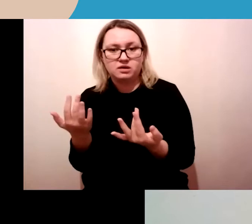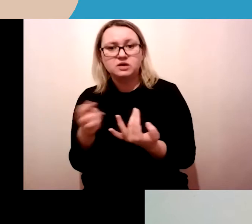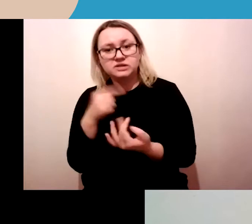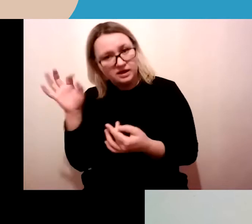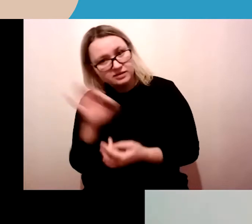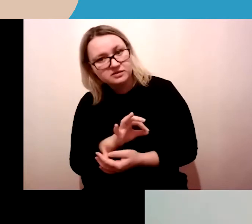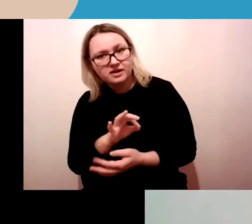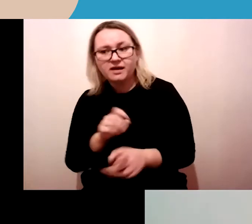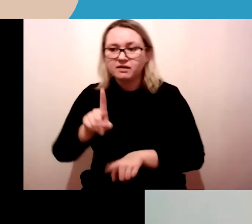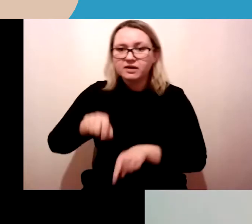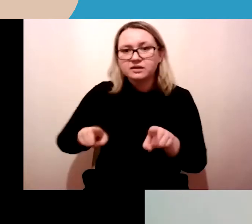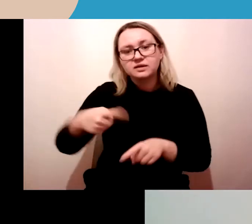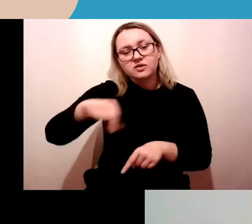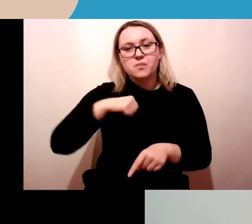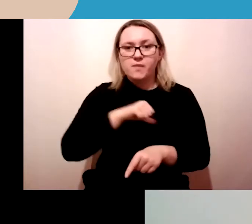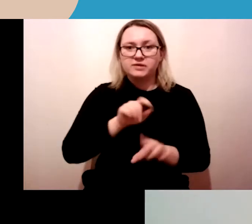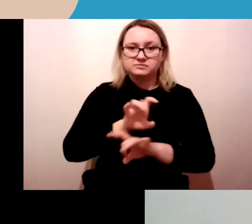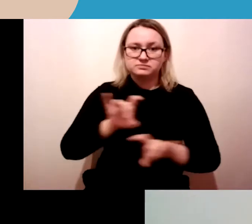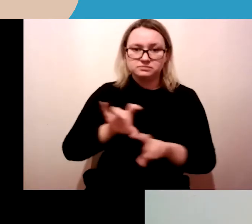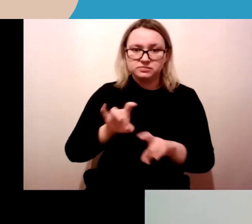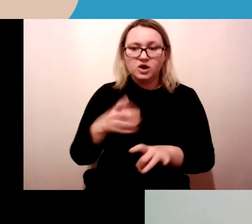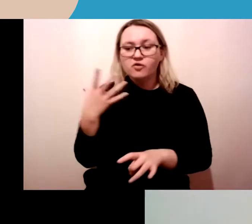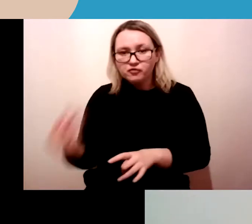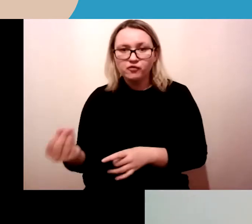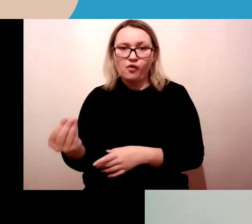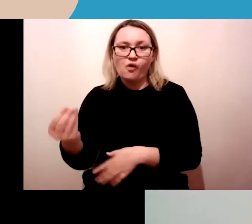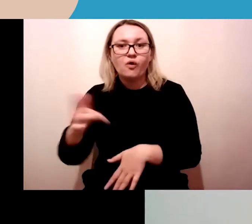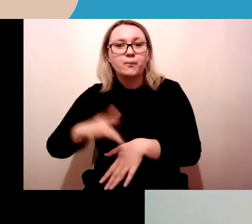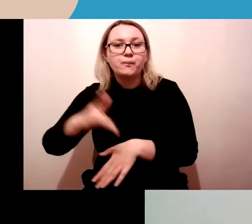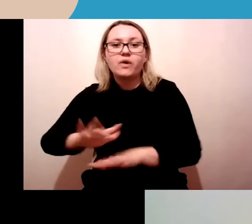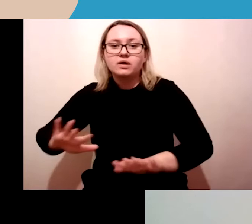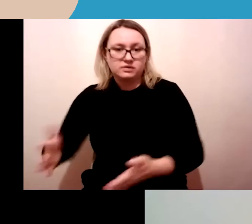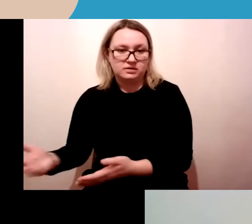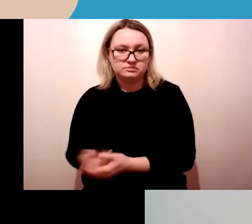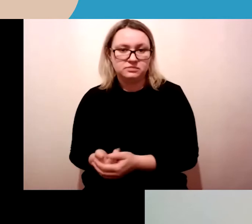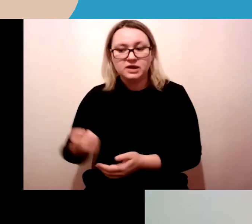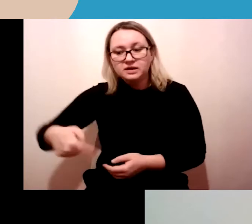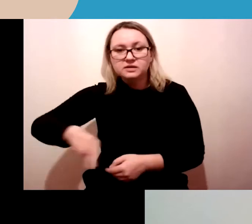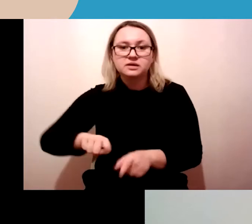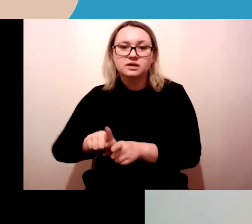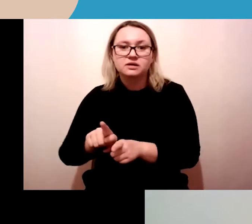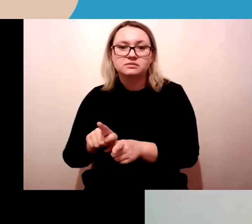calls from LGBT children? Could you share